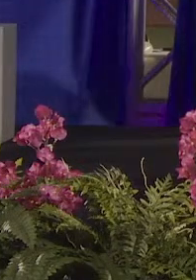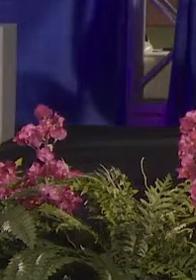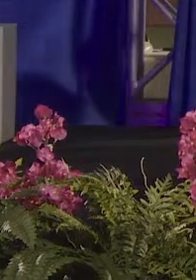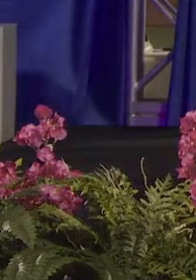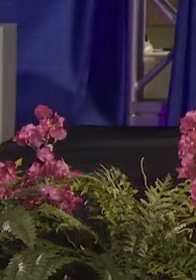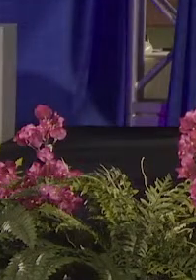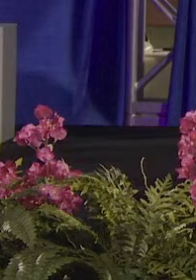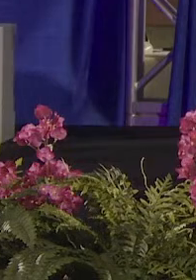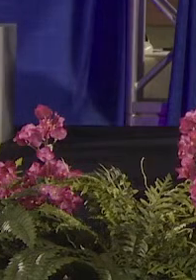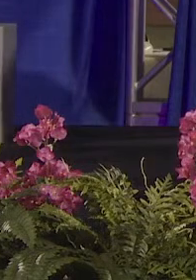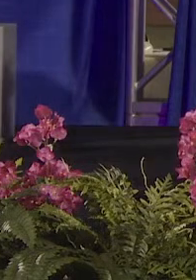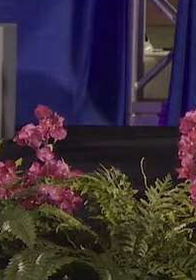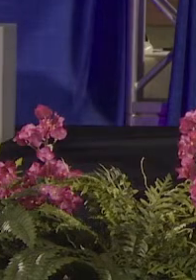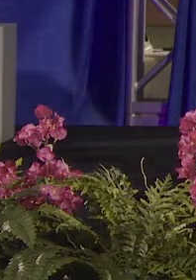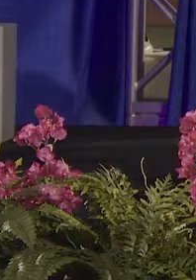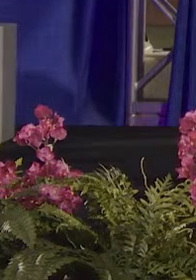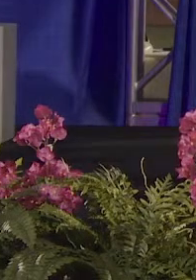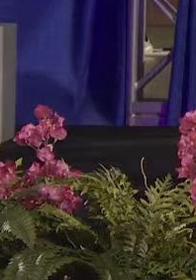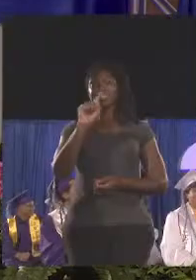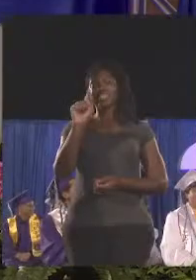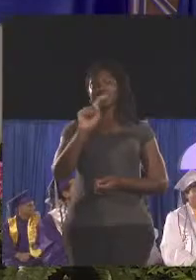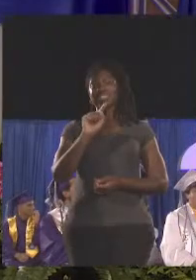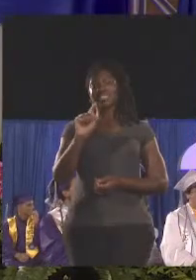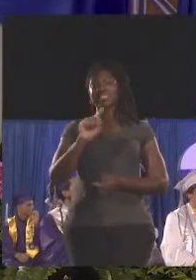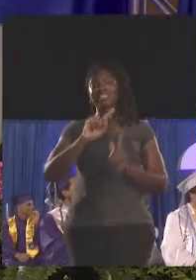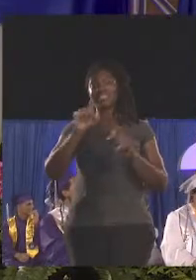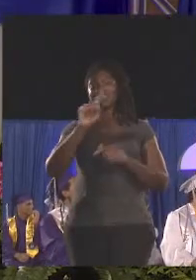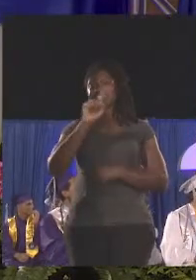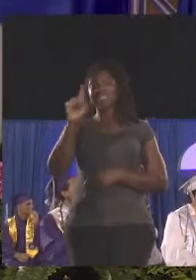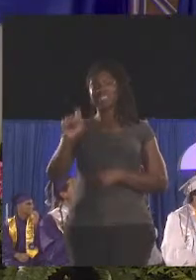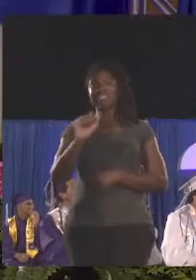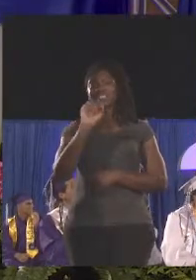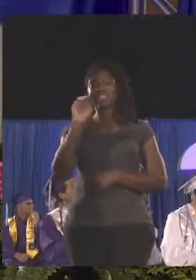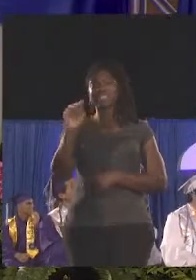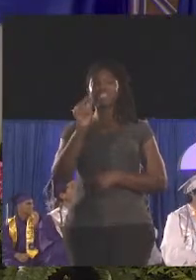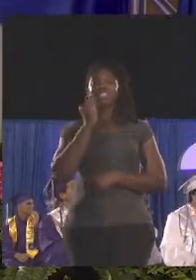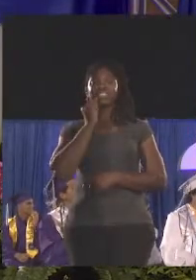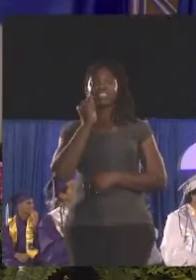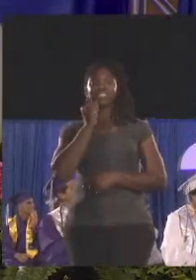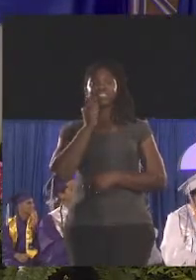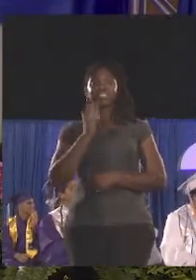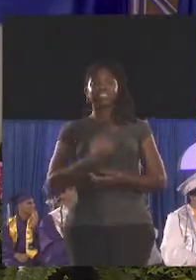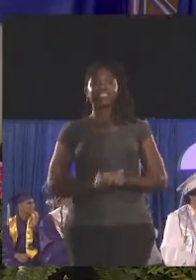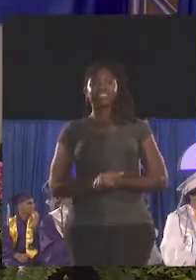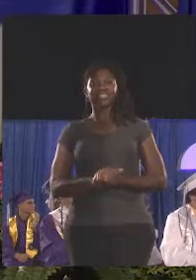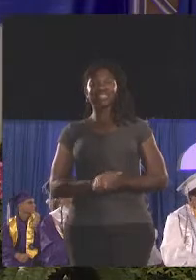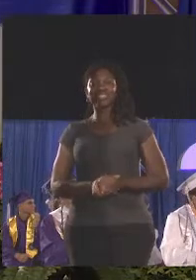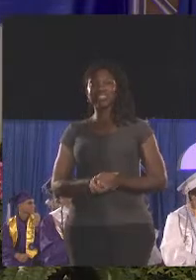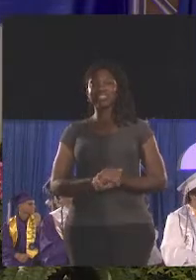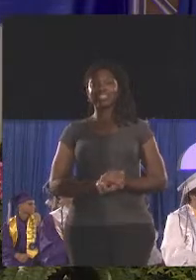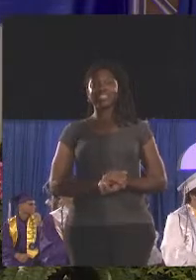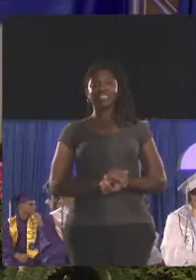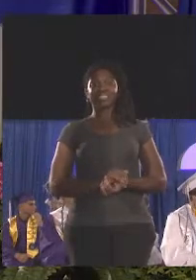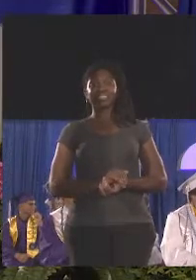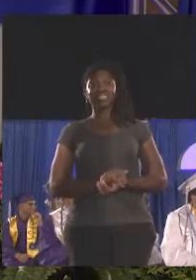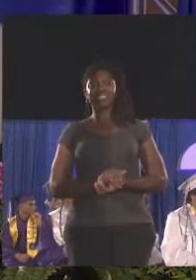Emery Celine Diaz Alvarez, Texas A&M University, San Antonio.